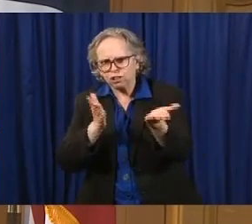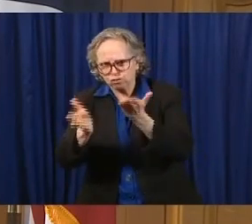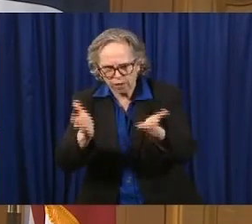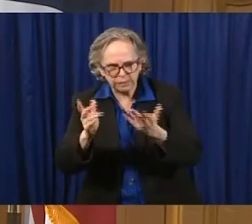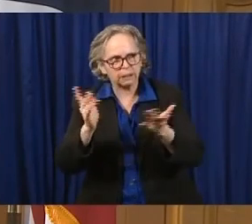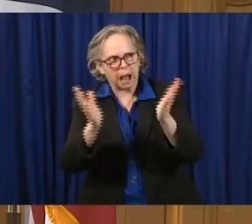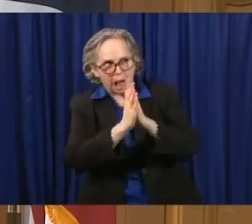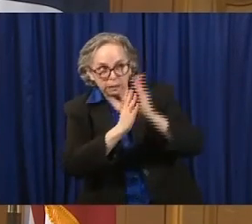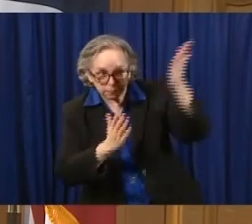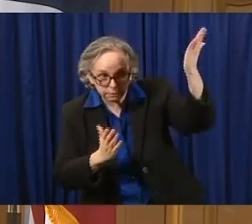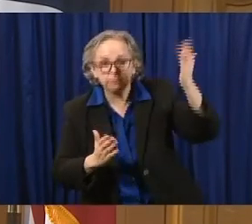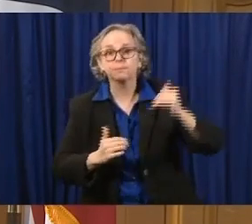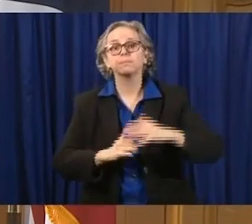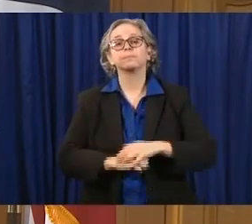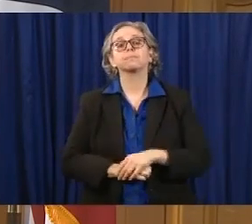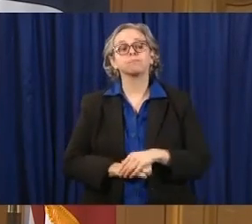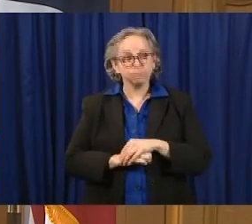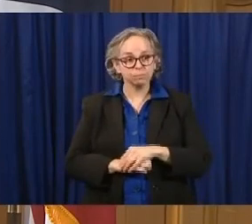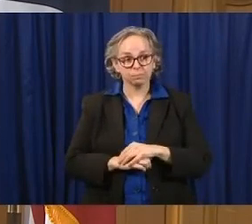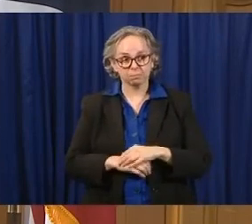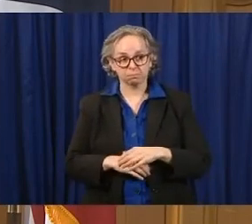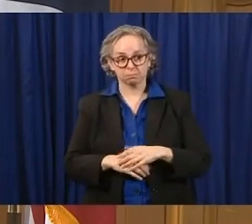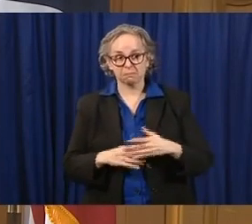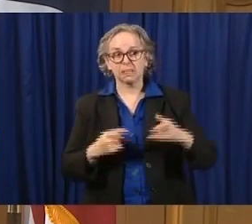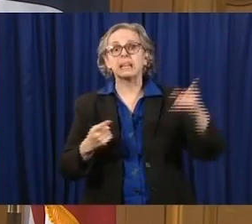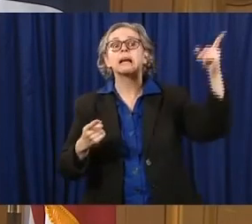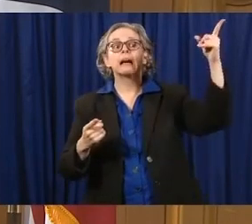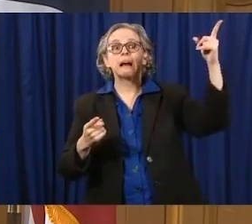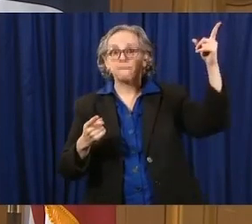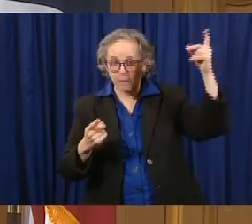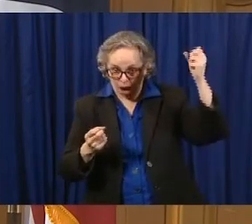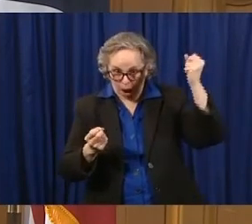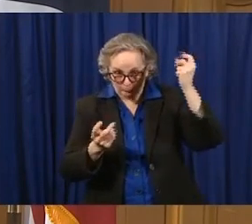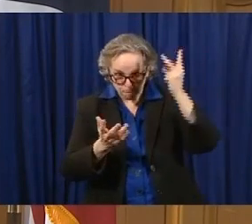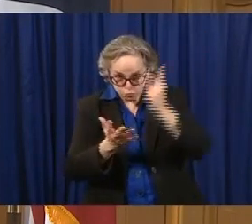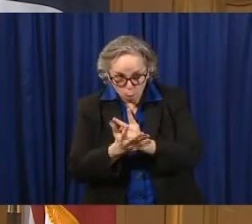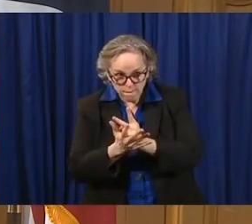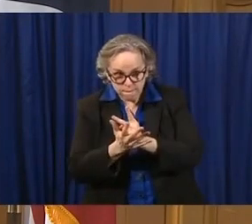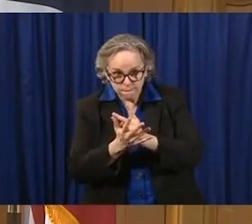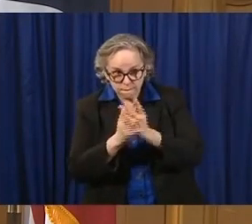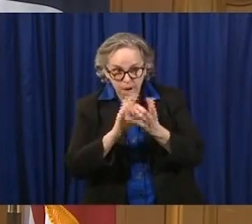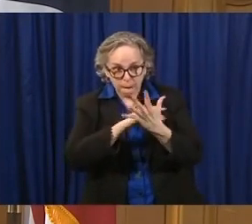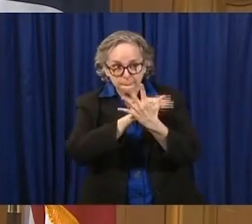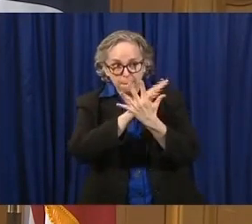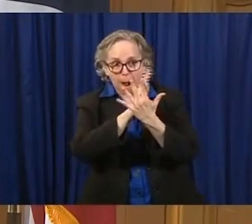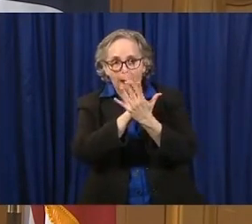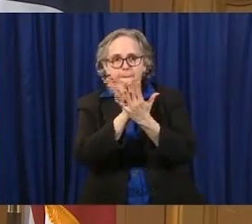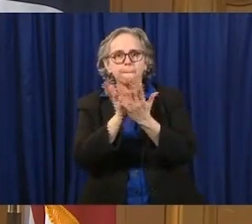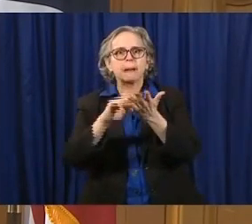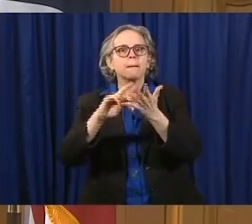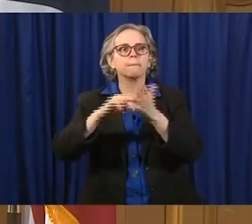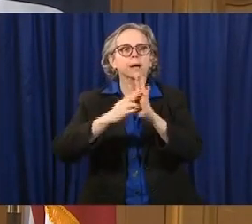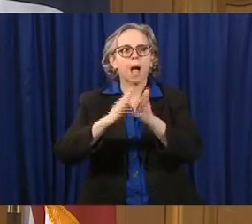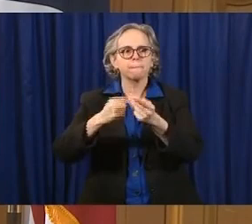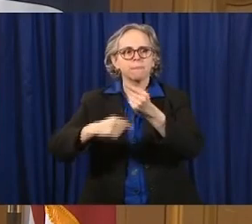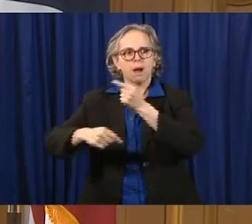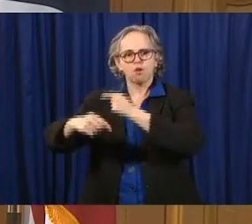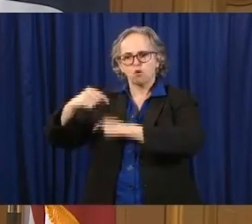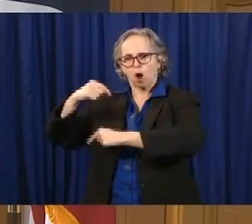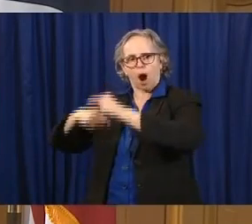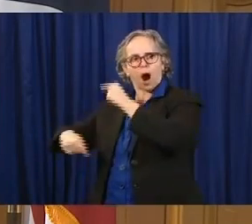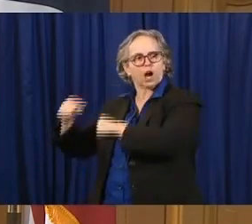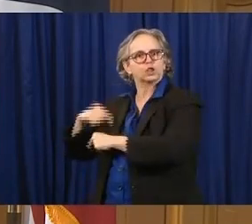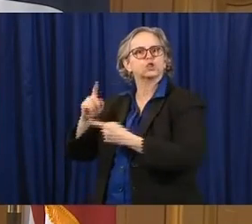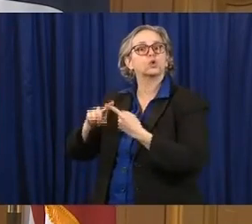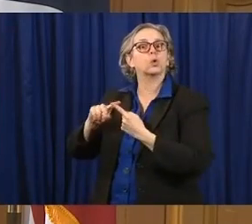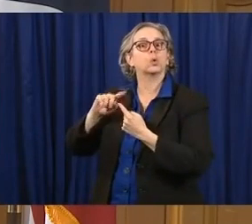will go back retroactively from March 1st, 2020. Removing restrictions like these during